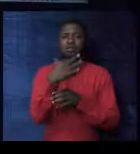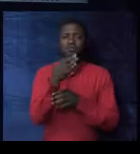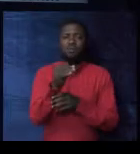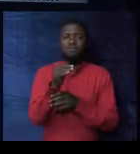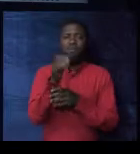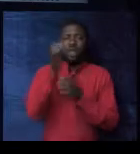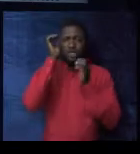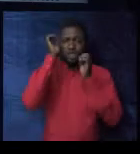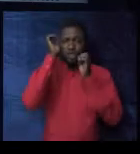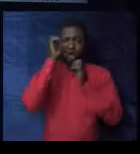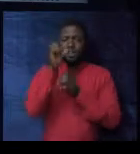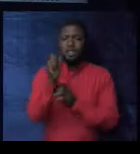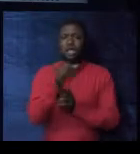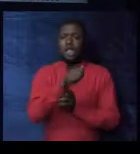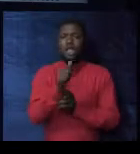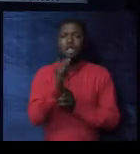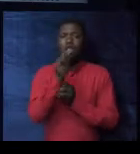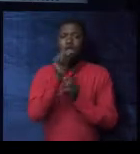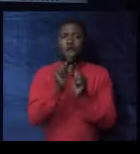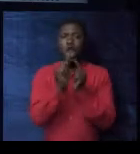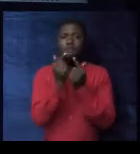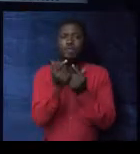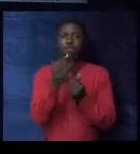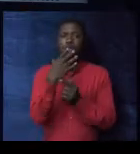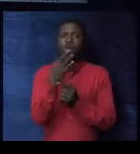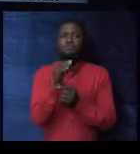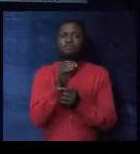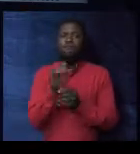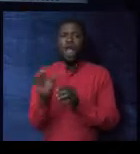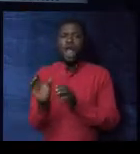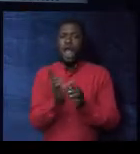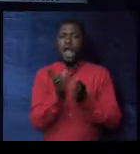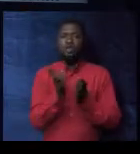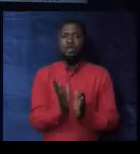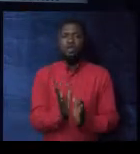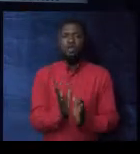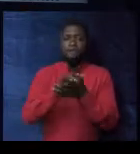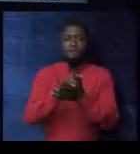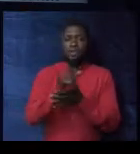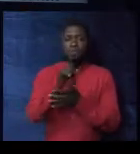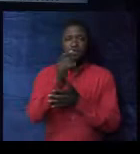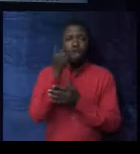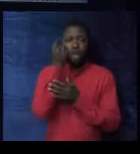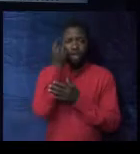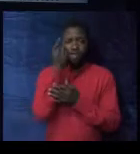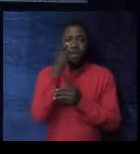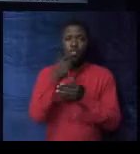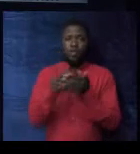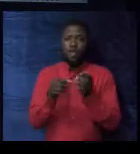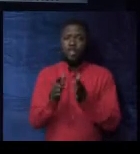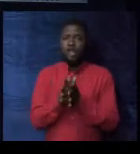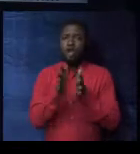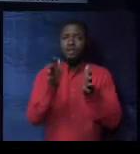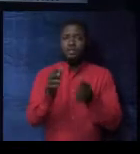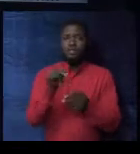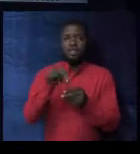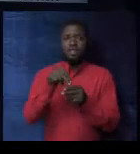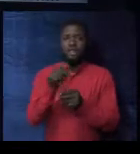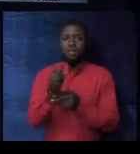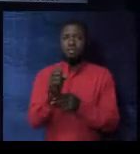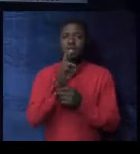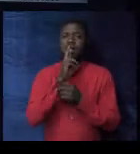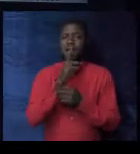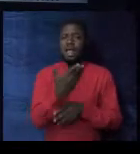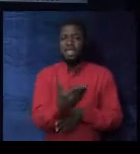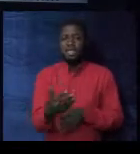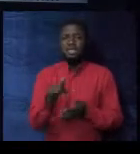a class of scholars. A company of actors. I believe you understood what collective